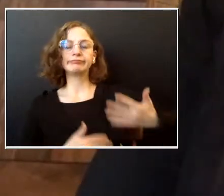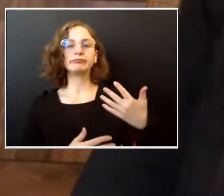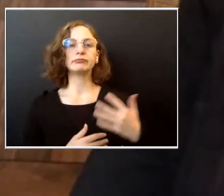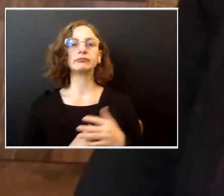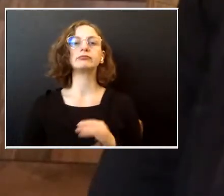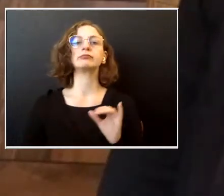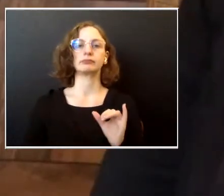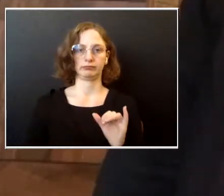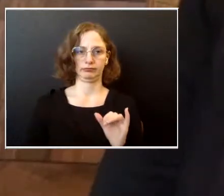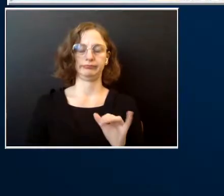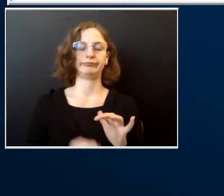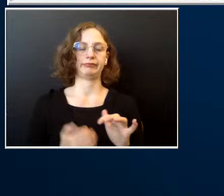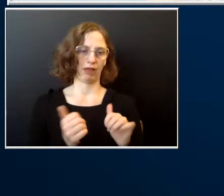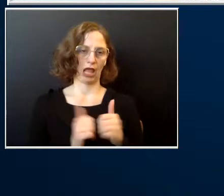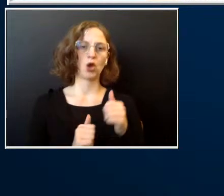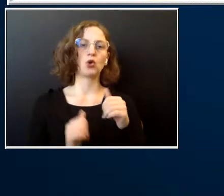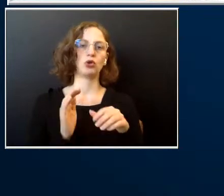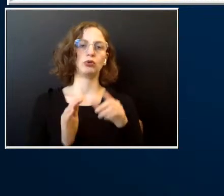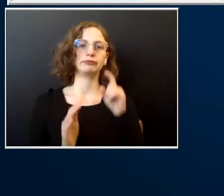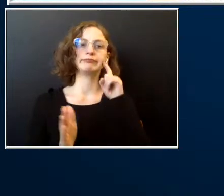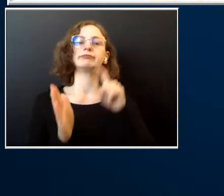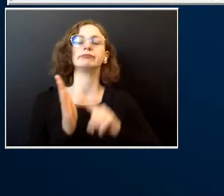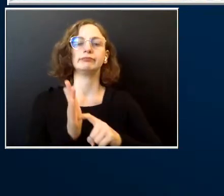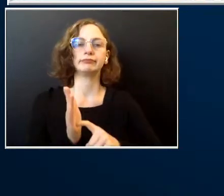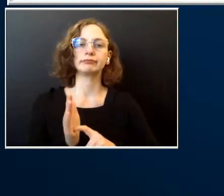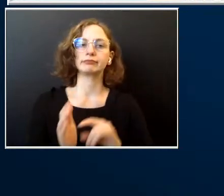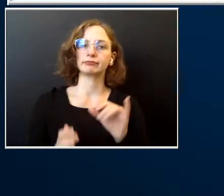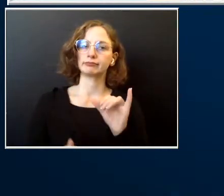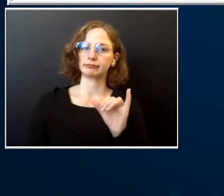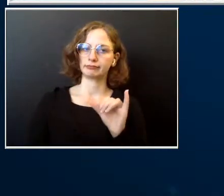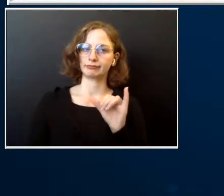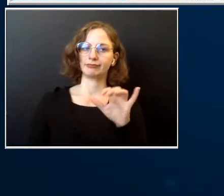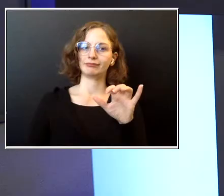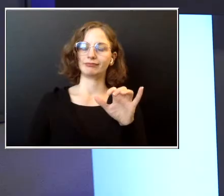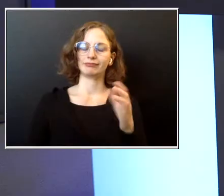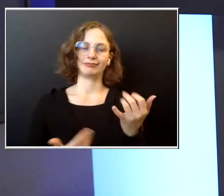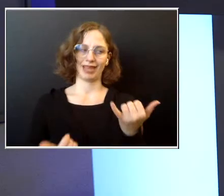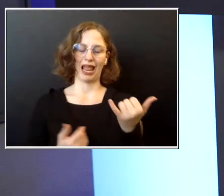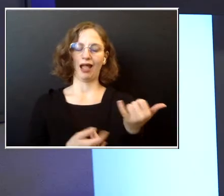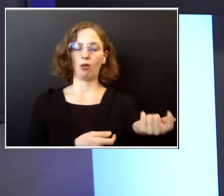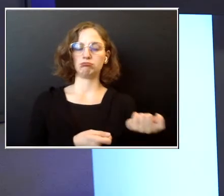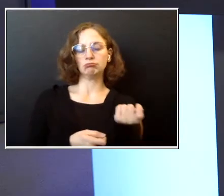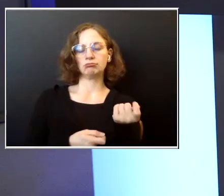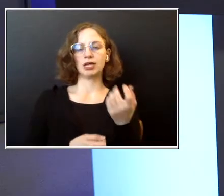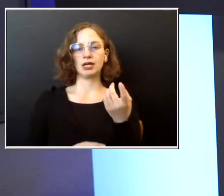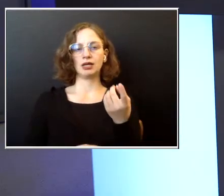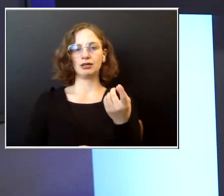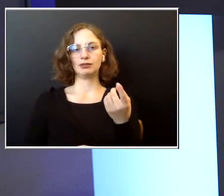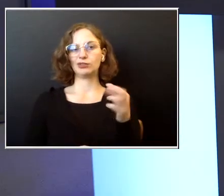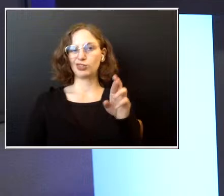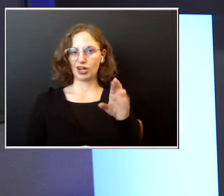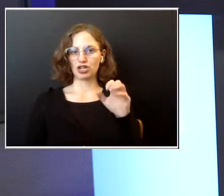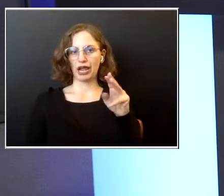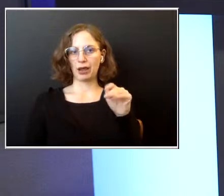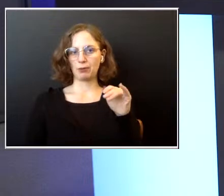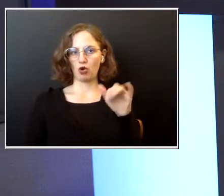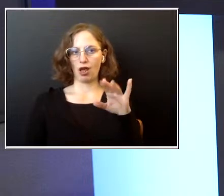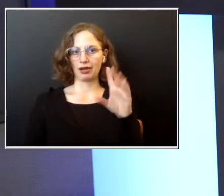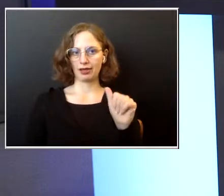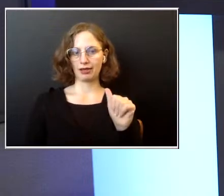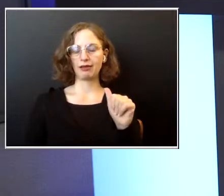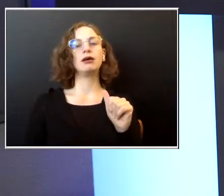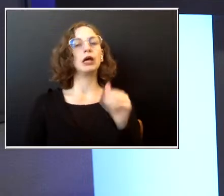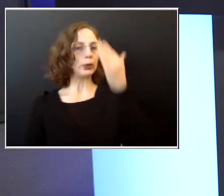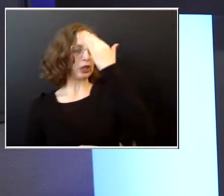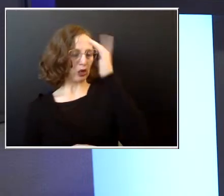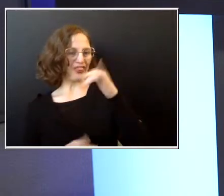able to tell. And this is where I want to bring Dr. Camerata back in. We know Moya Moya is extremely rare. People have to drive from